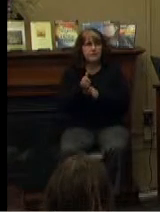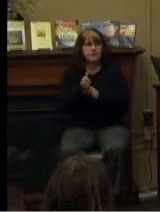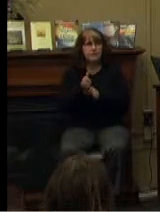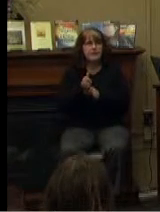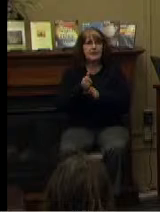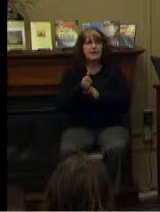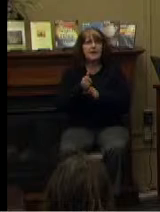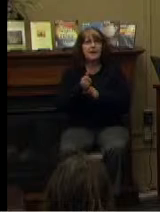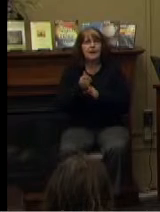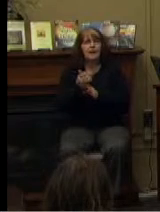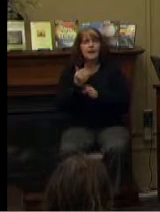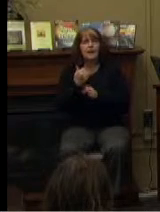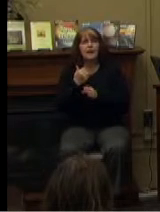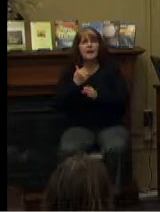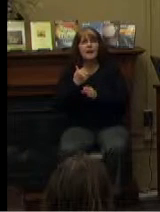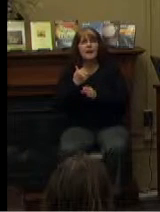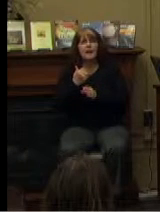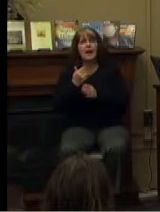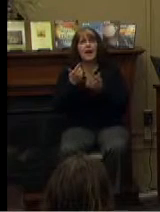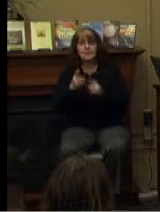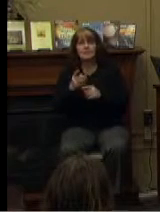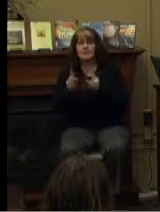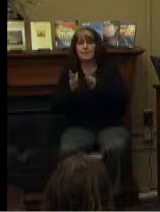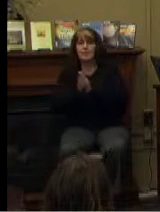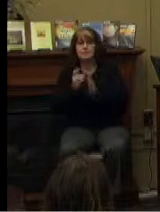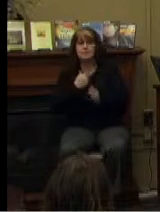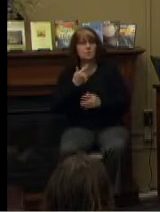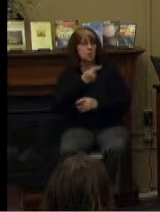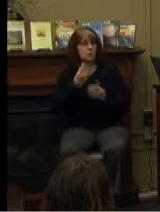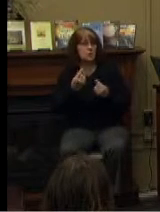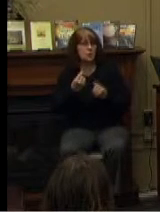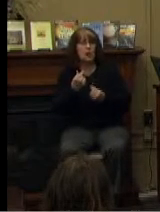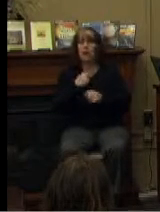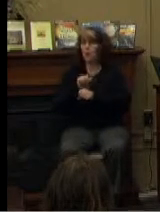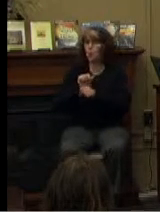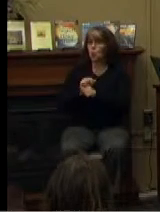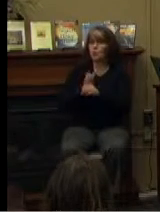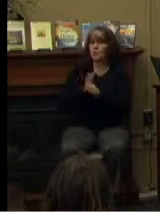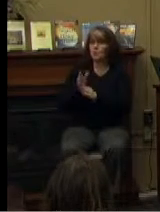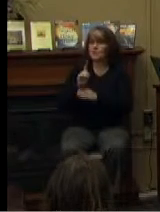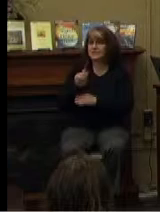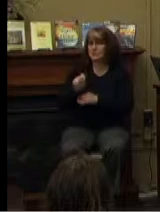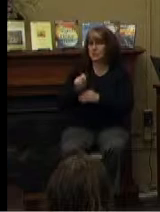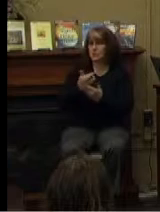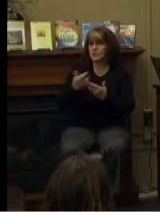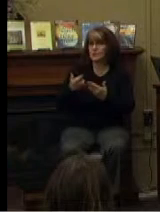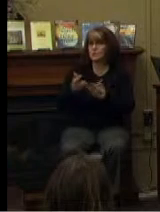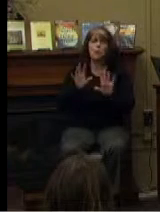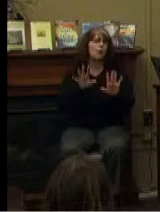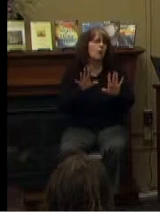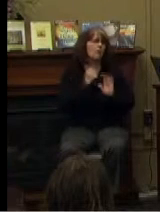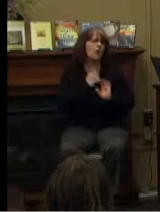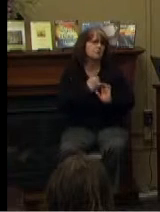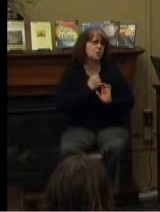do? And I say I work in disability resources, I get the first one. Oh, I'm so sorry, you know?